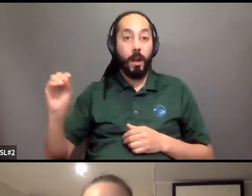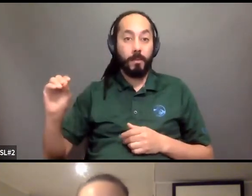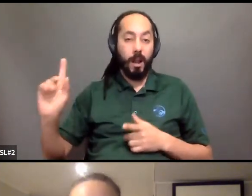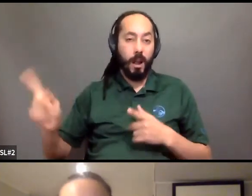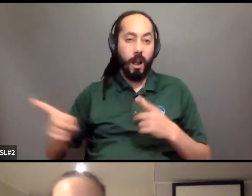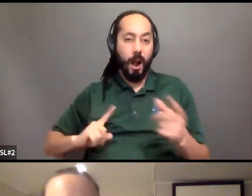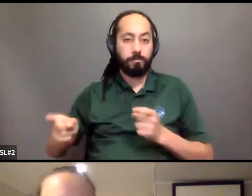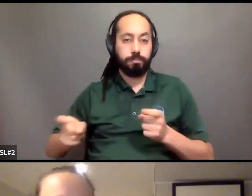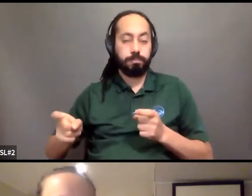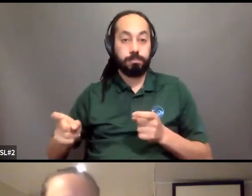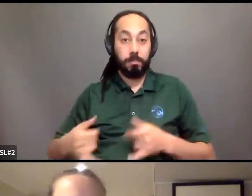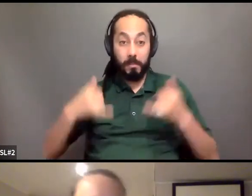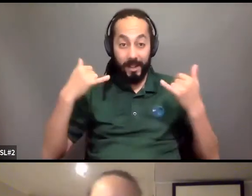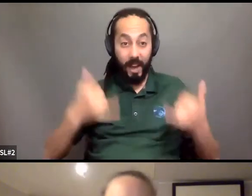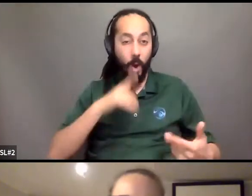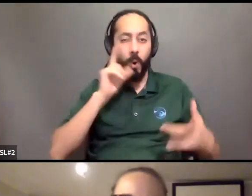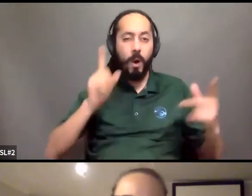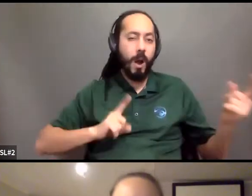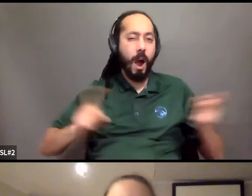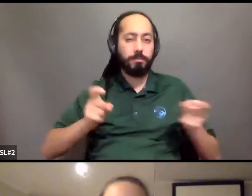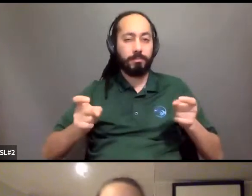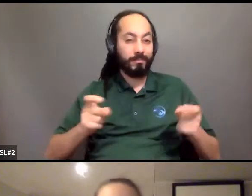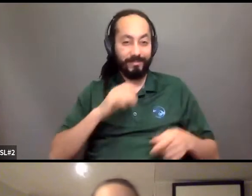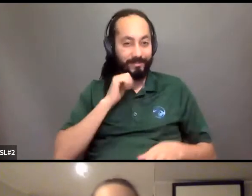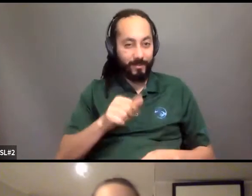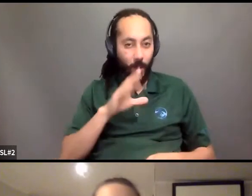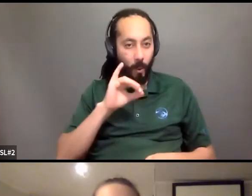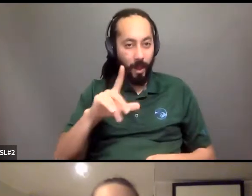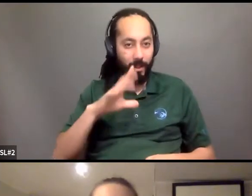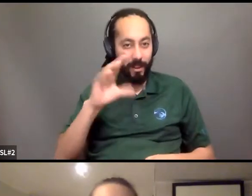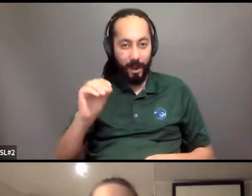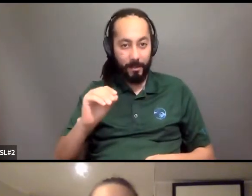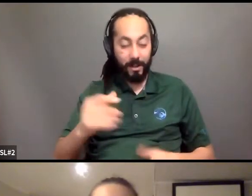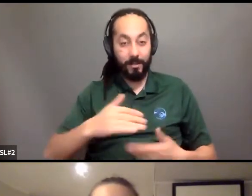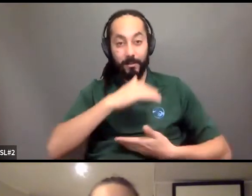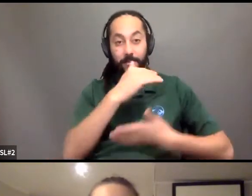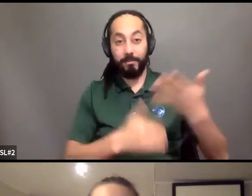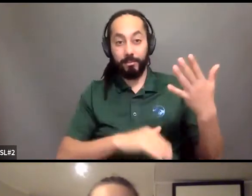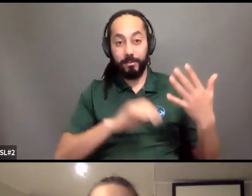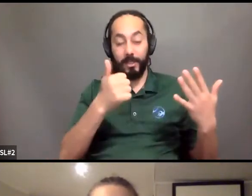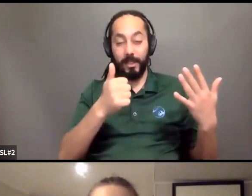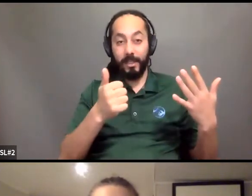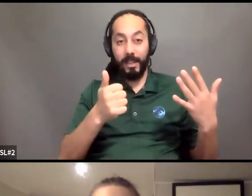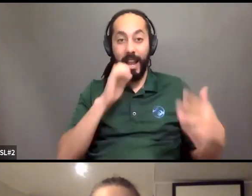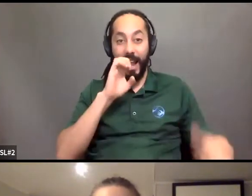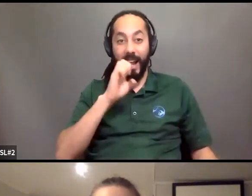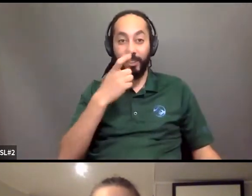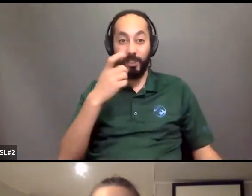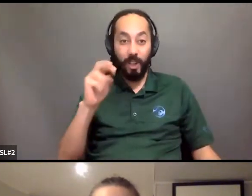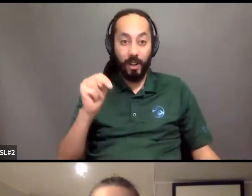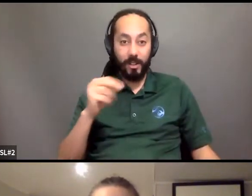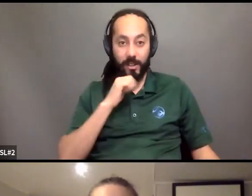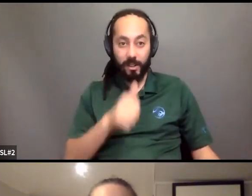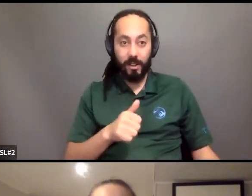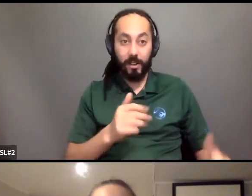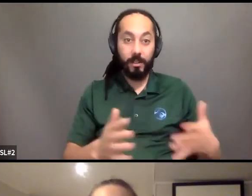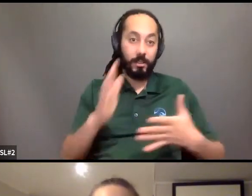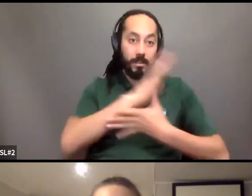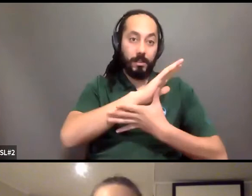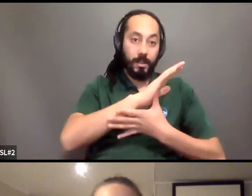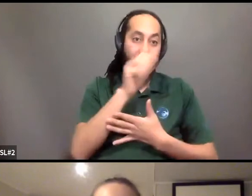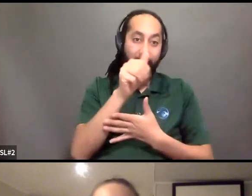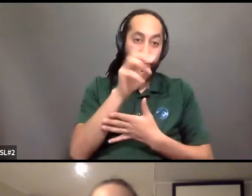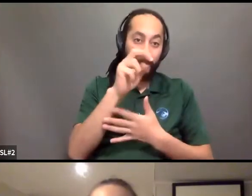the oil companies. They aren't even in the top 10 of the S&P. Exxon is no more. Who's the top? Amazon,